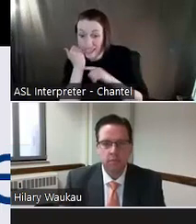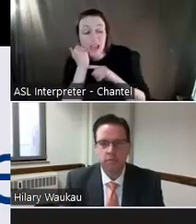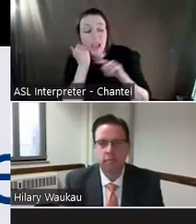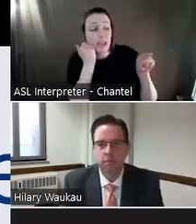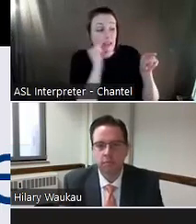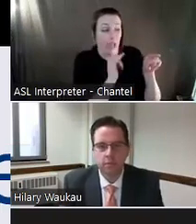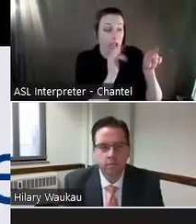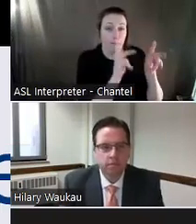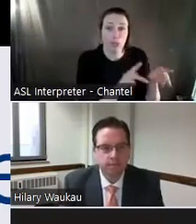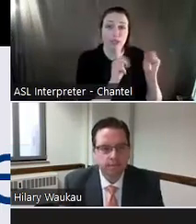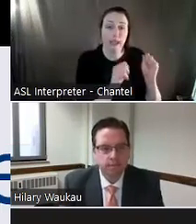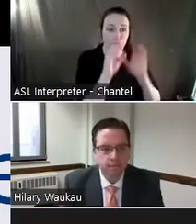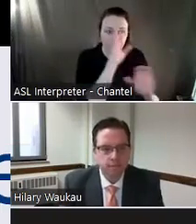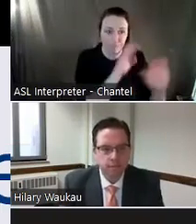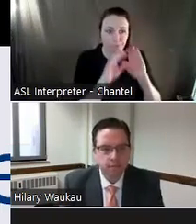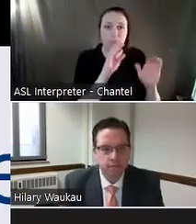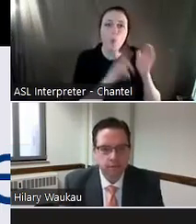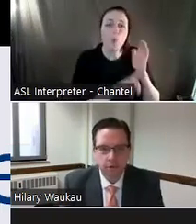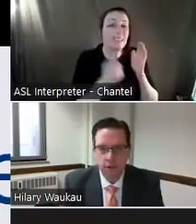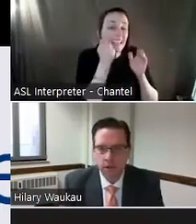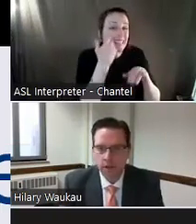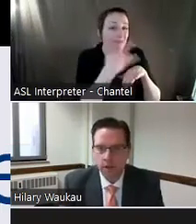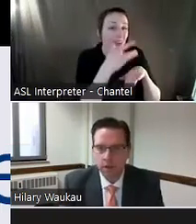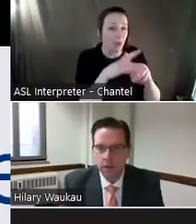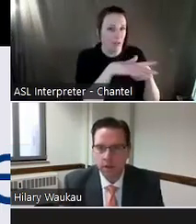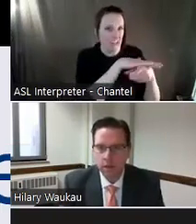serving Medicaid members.